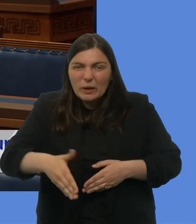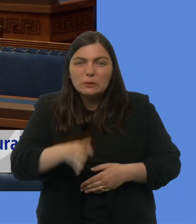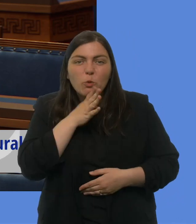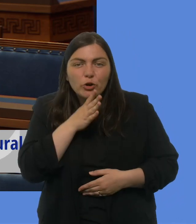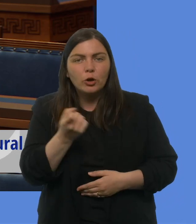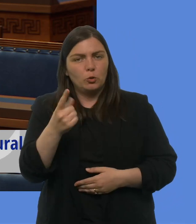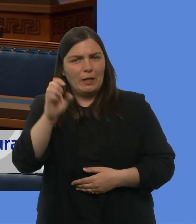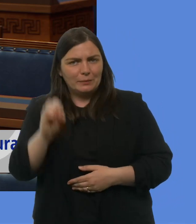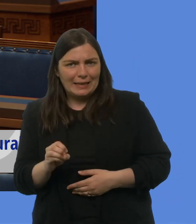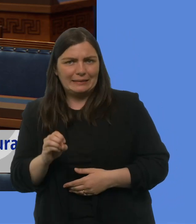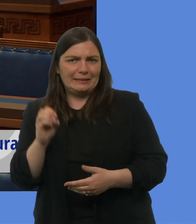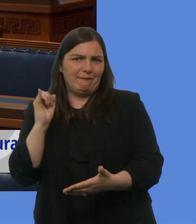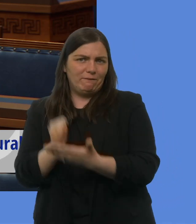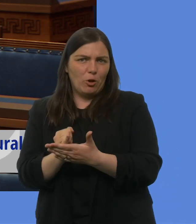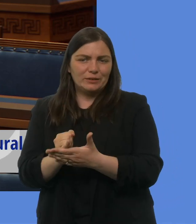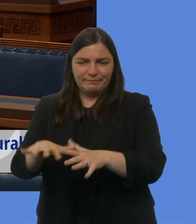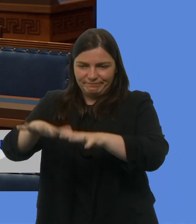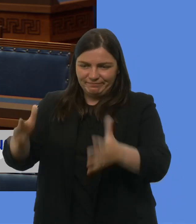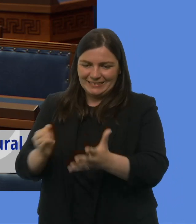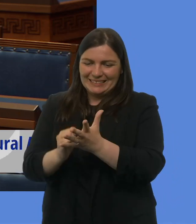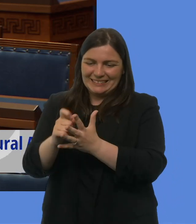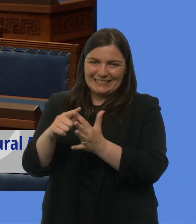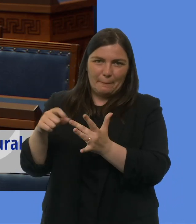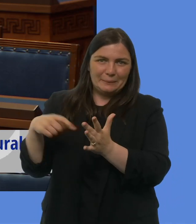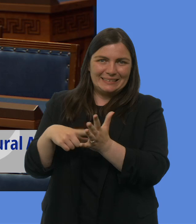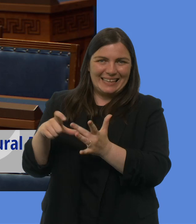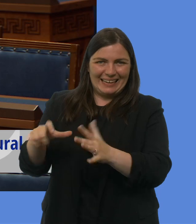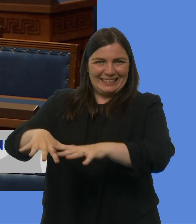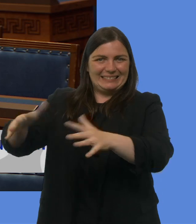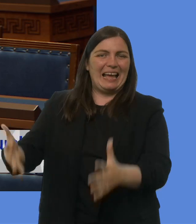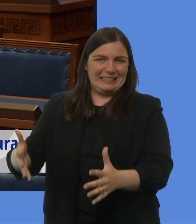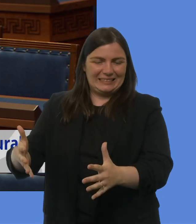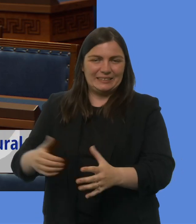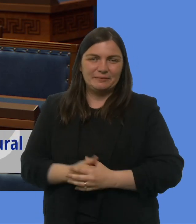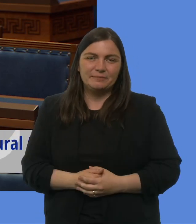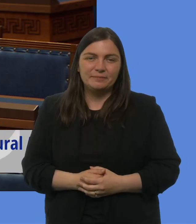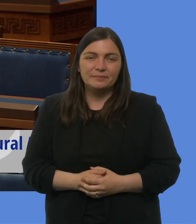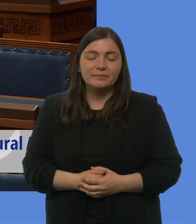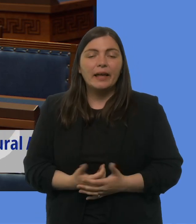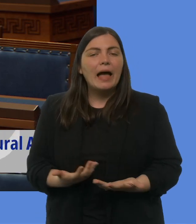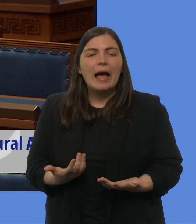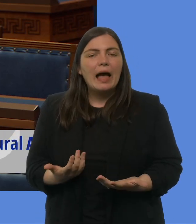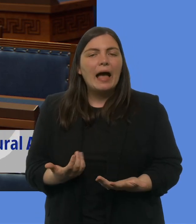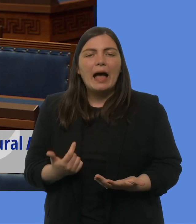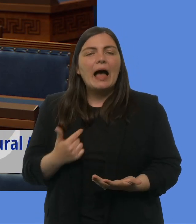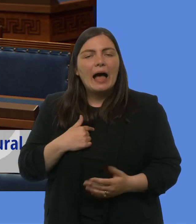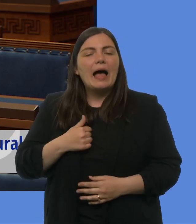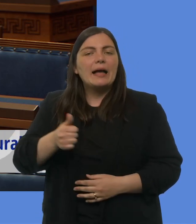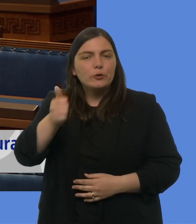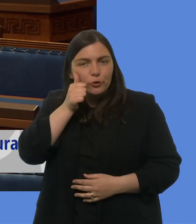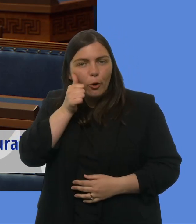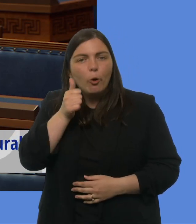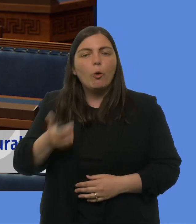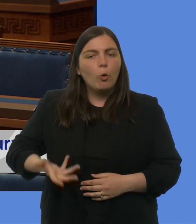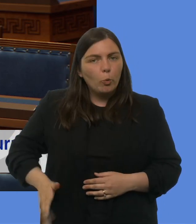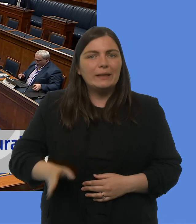This Nutrients Action Programme, and I'll use the acronym of NAP, is about 62%. but I don't ignore the contribution that wastewater